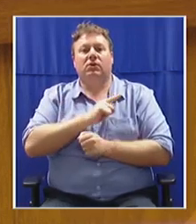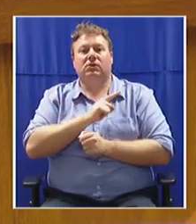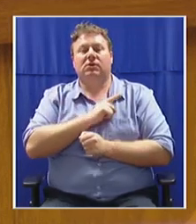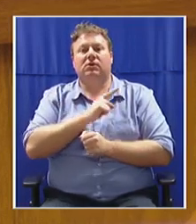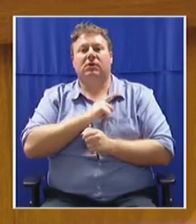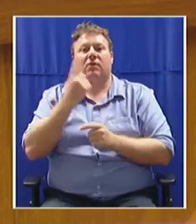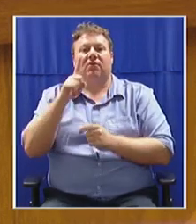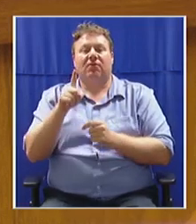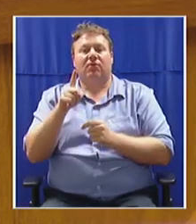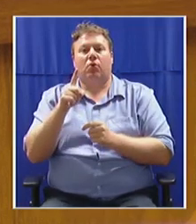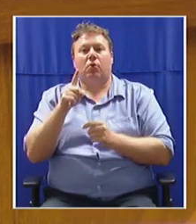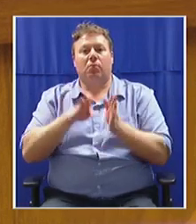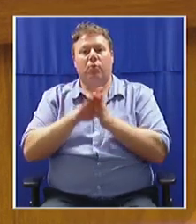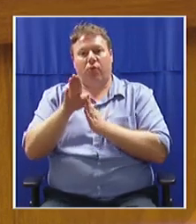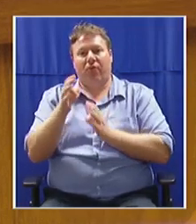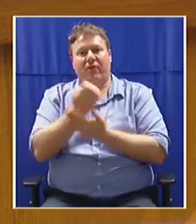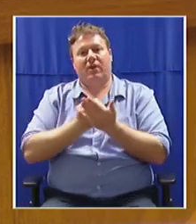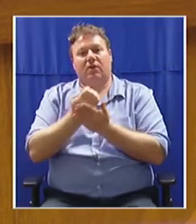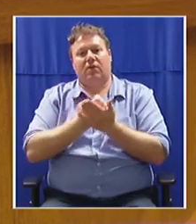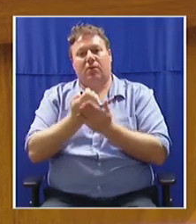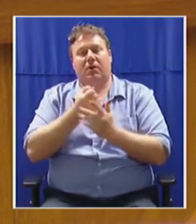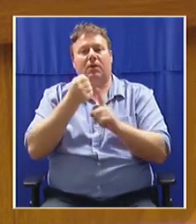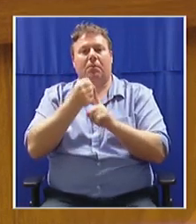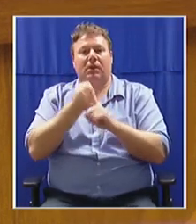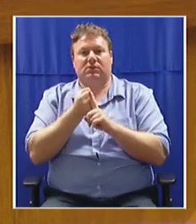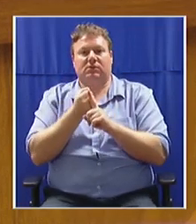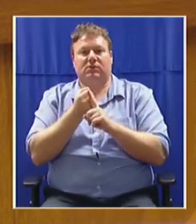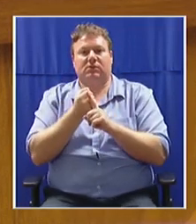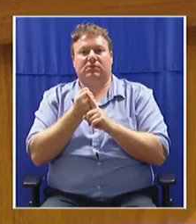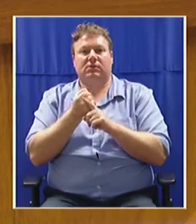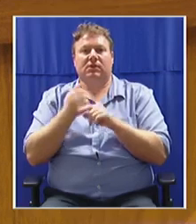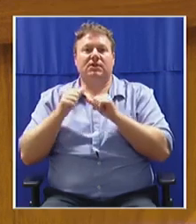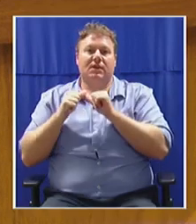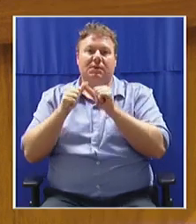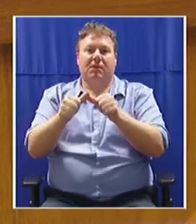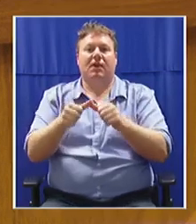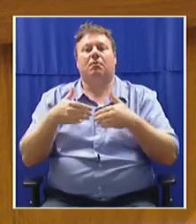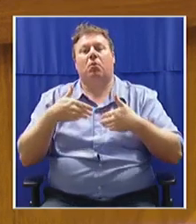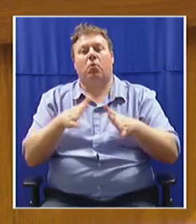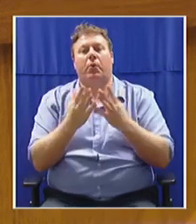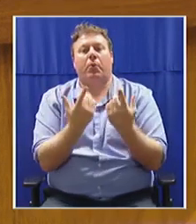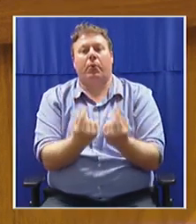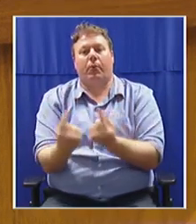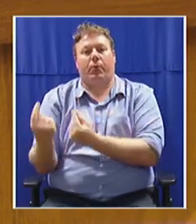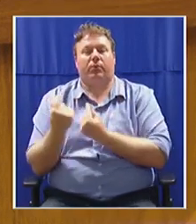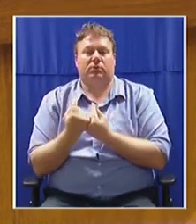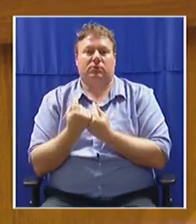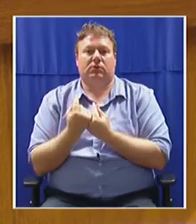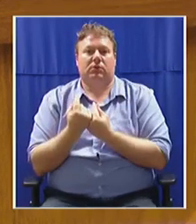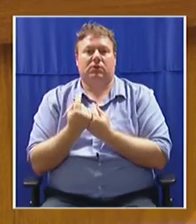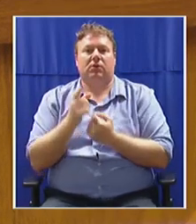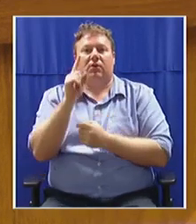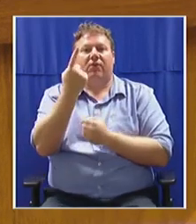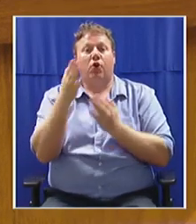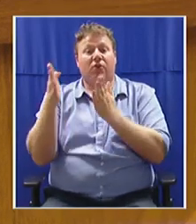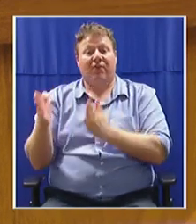impact in financially sustainable manner. They also represent the first phase to